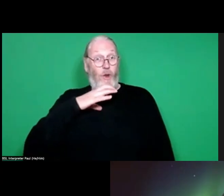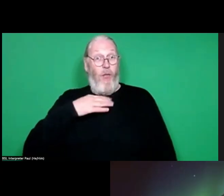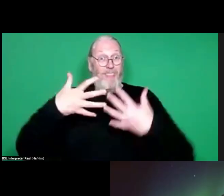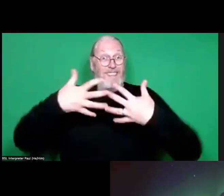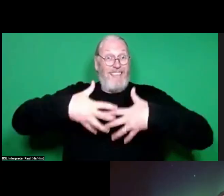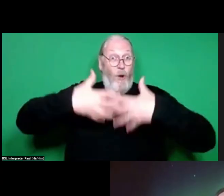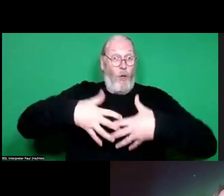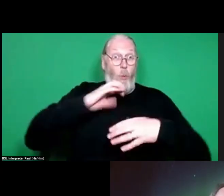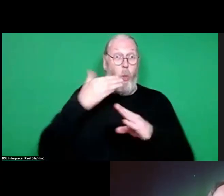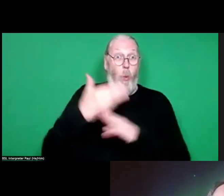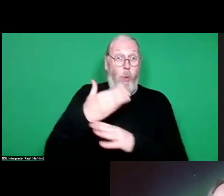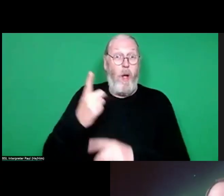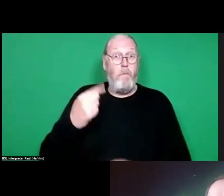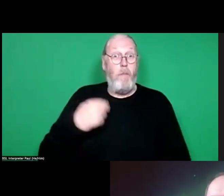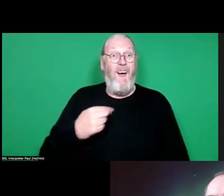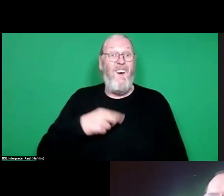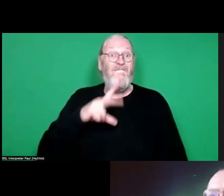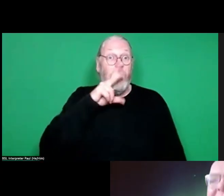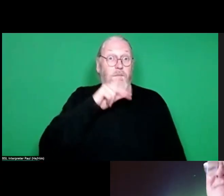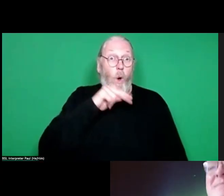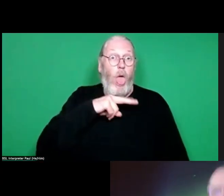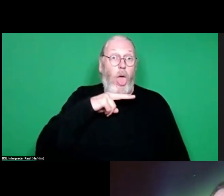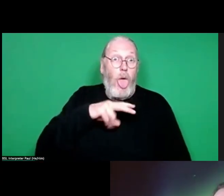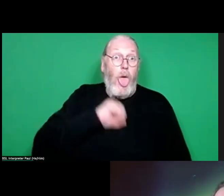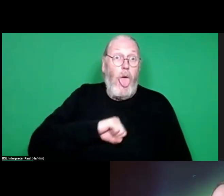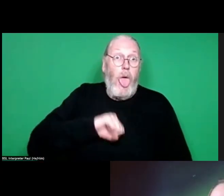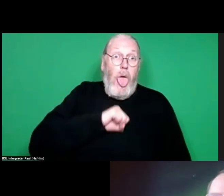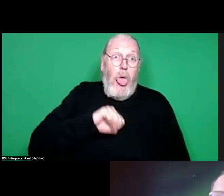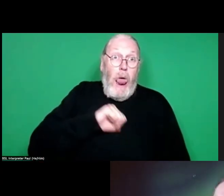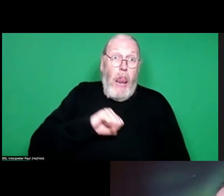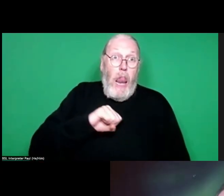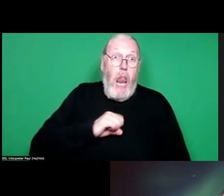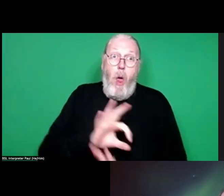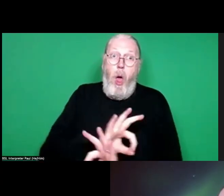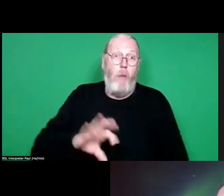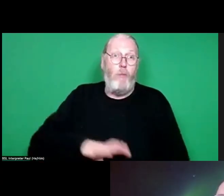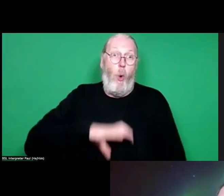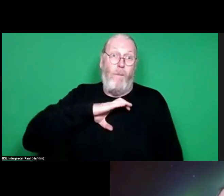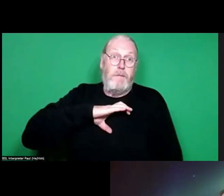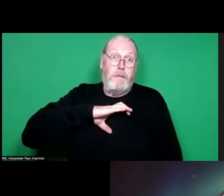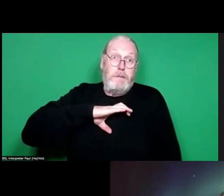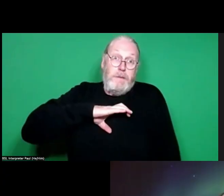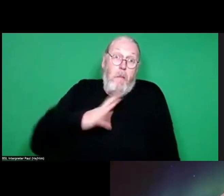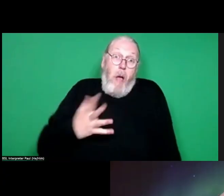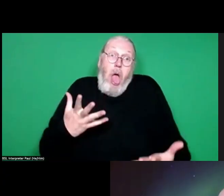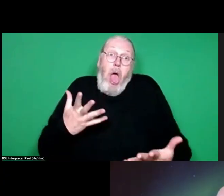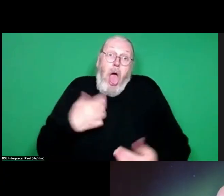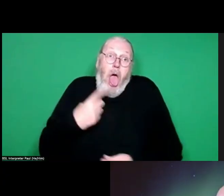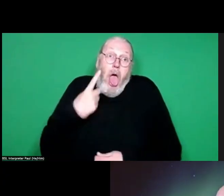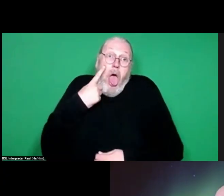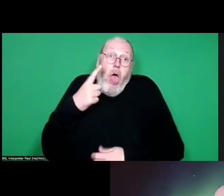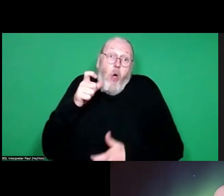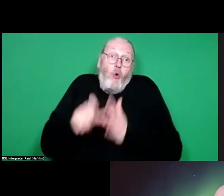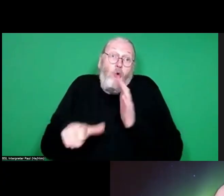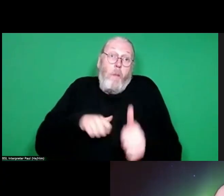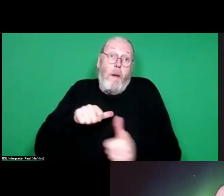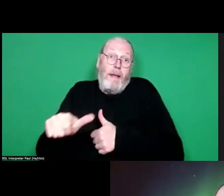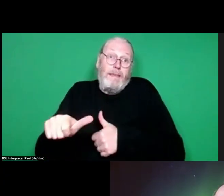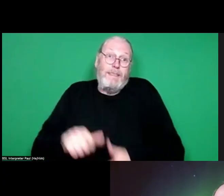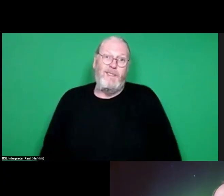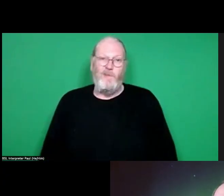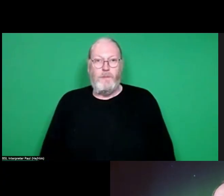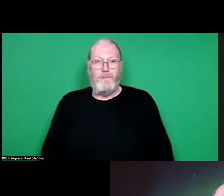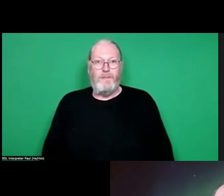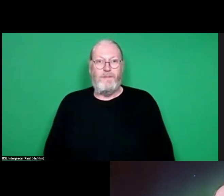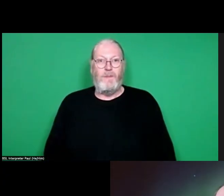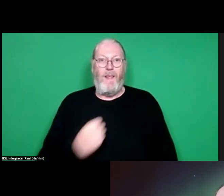But I will do my best. Um, so, our first